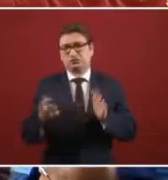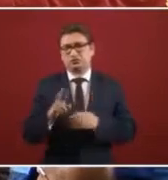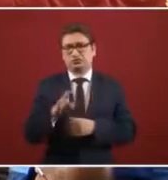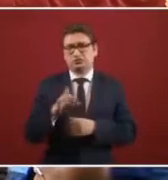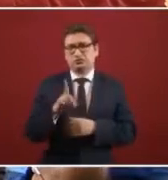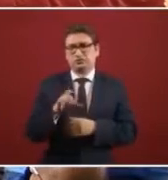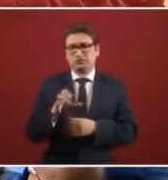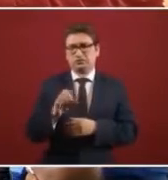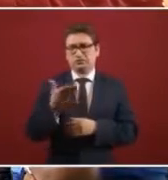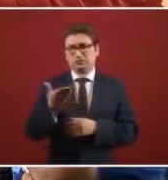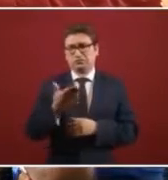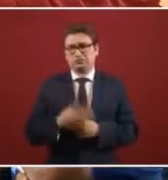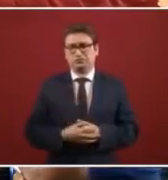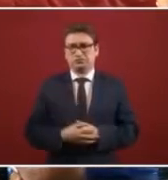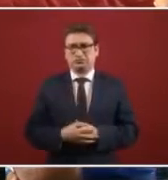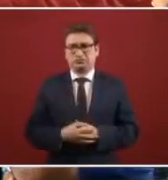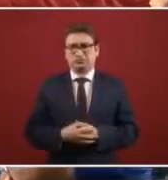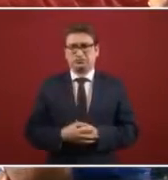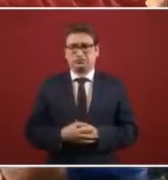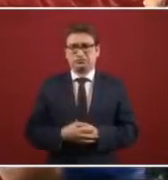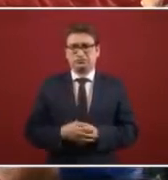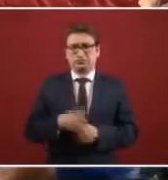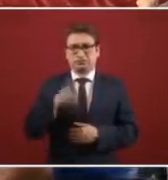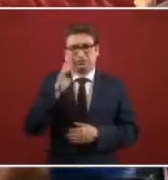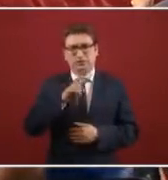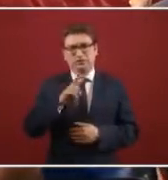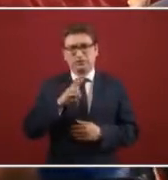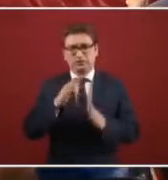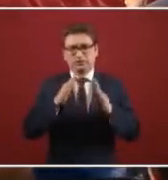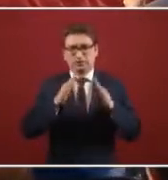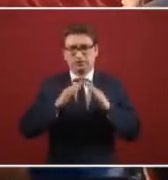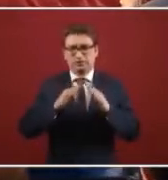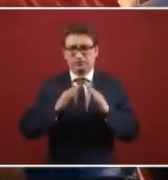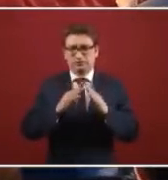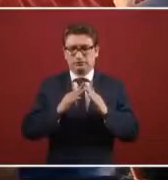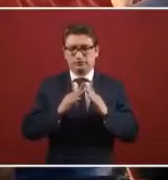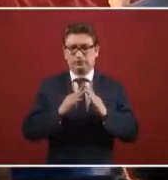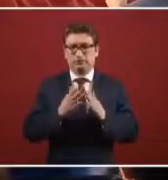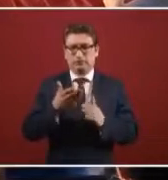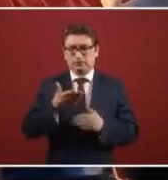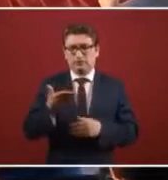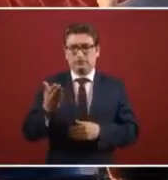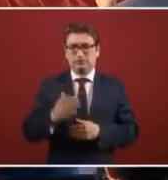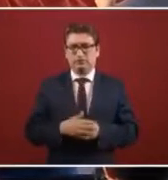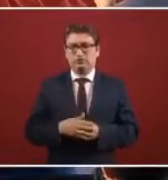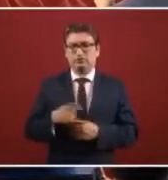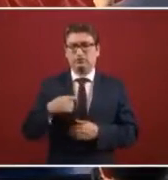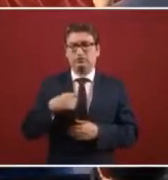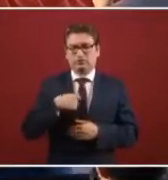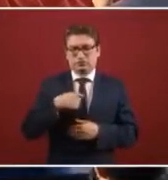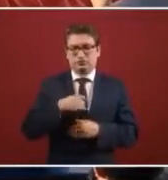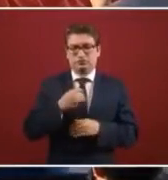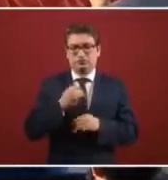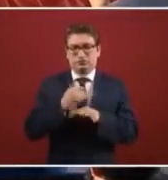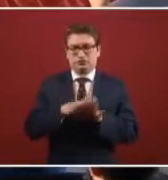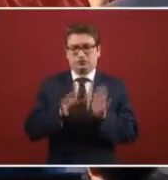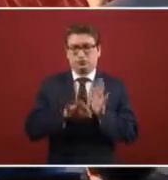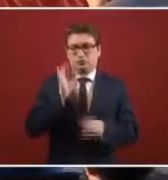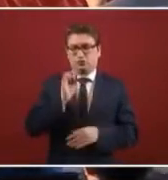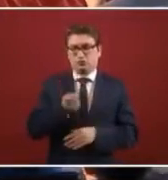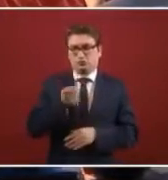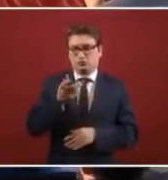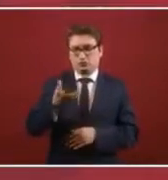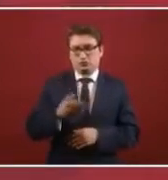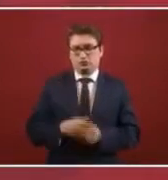was presented, Bueno, pongan la casa. just look at this home. Les voy a dar un I'm dato. going to give you a piece of data regarding this